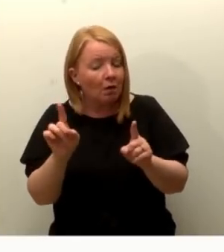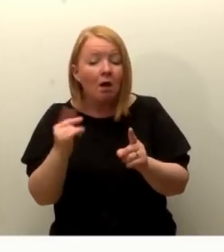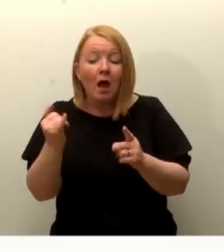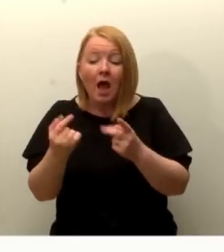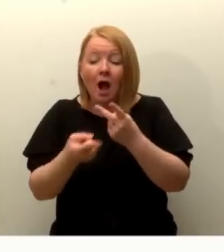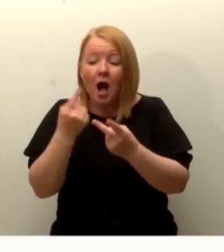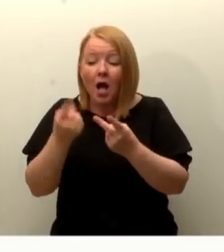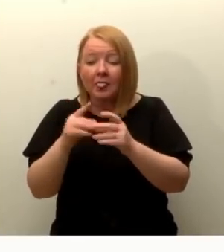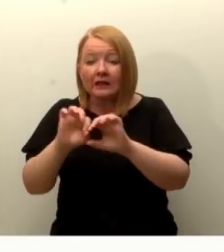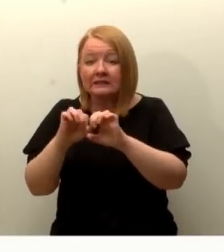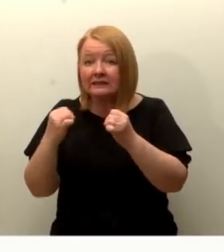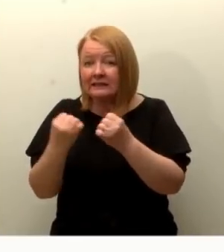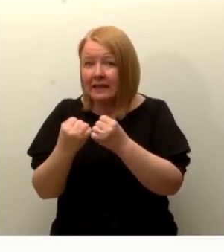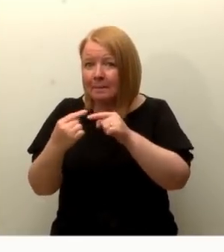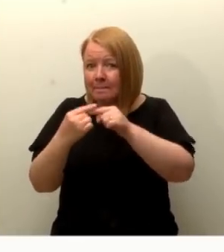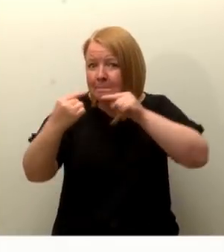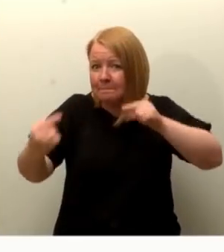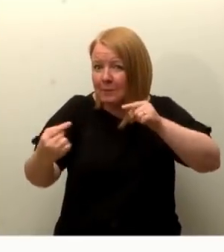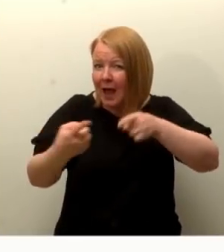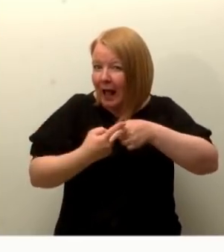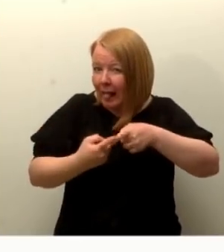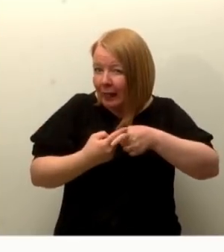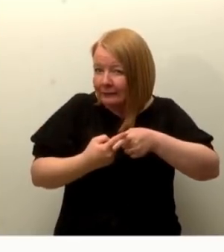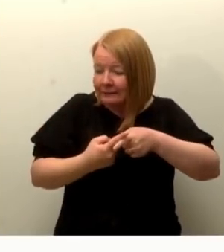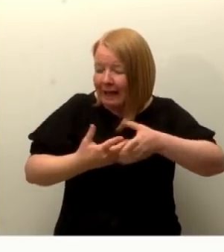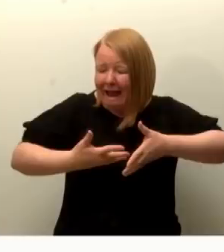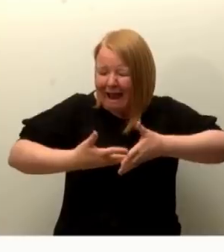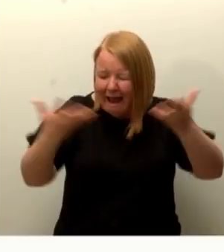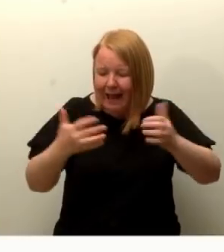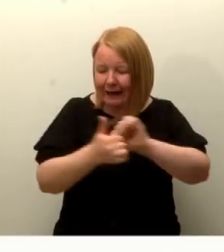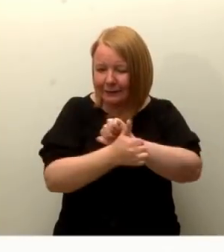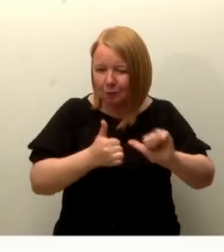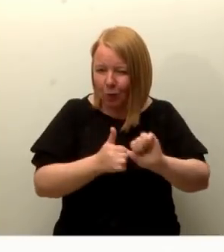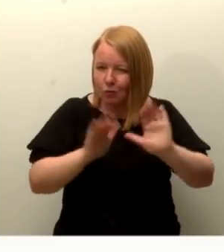is playing against England in any sport.